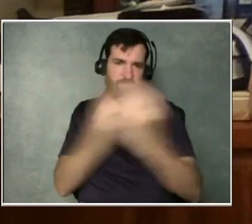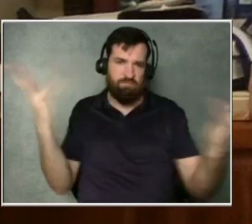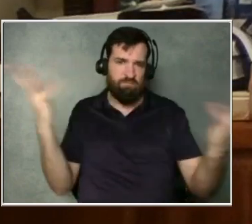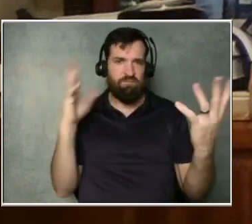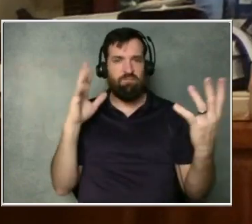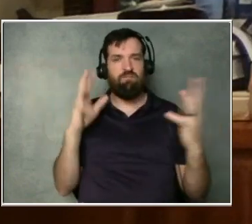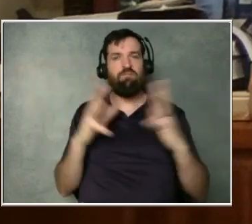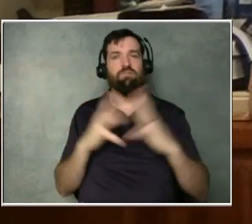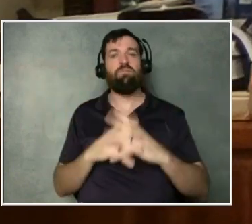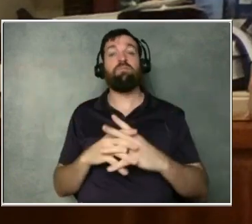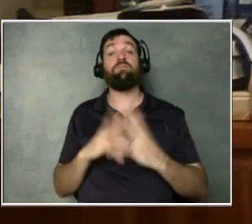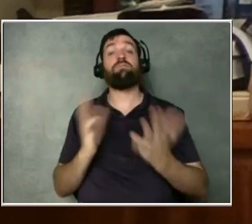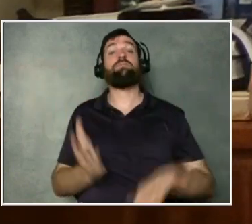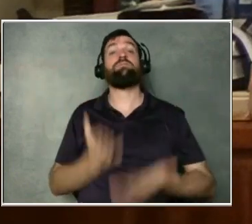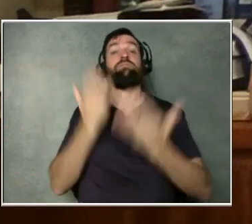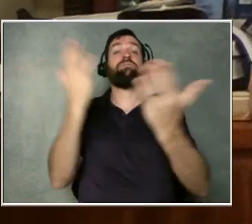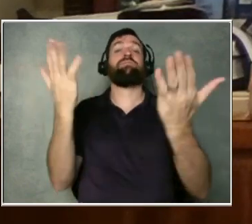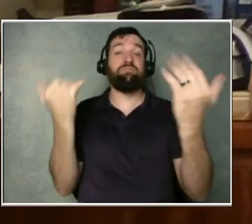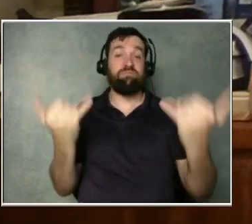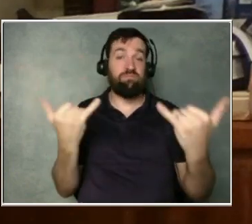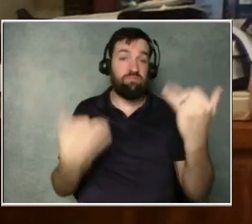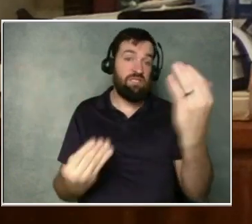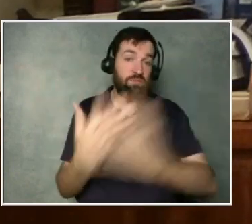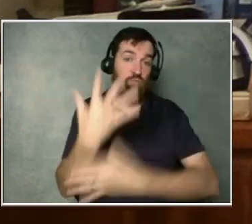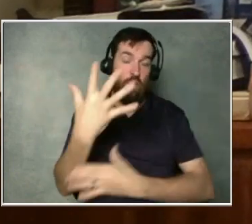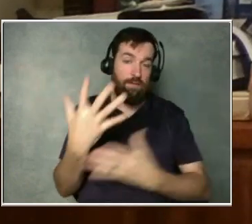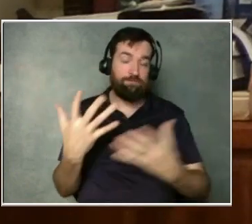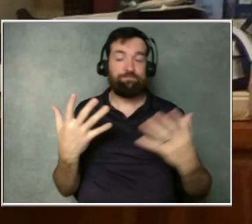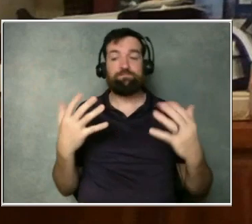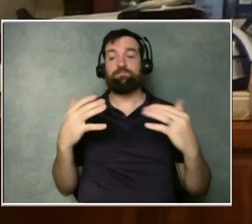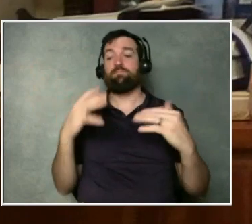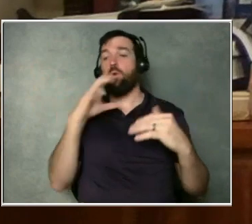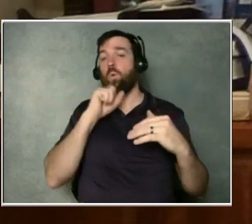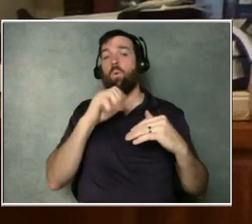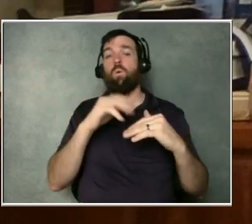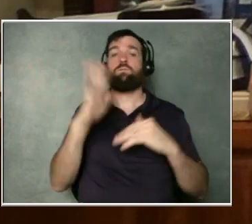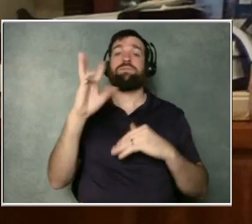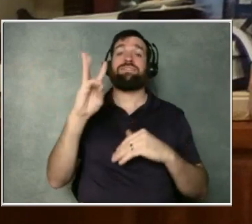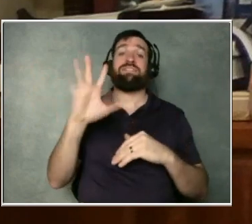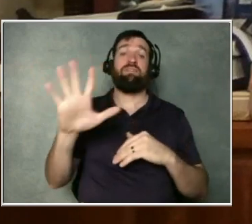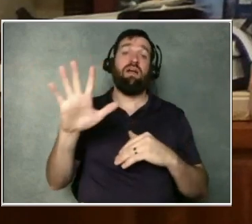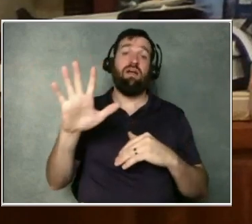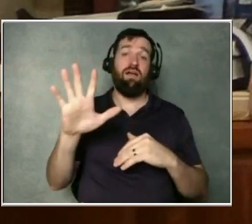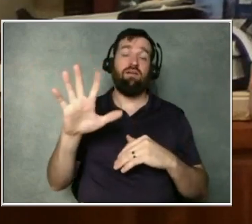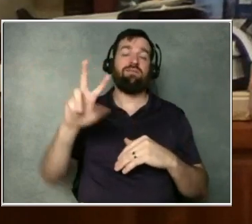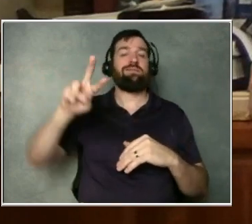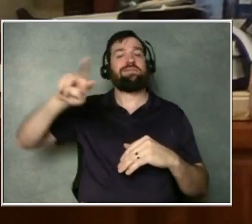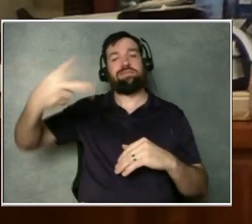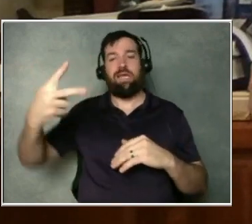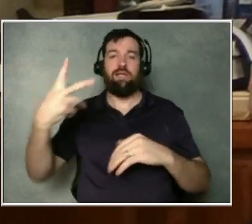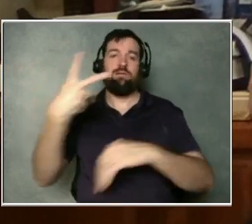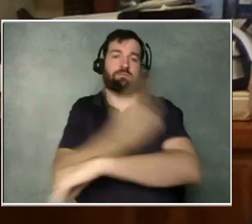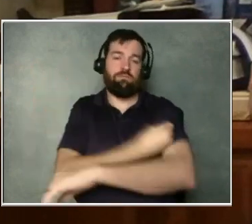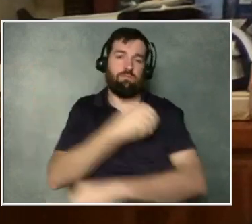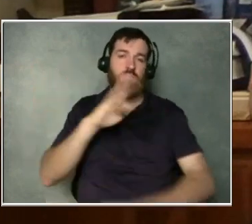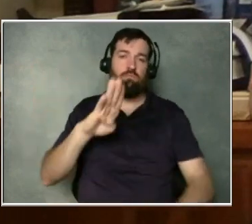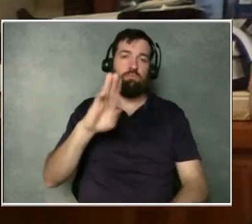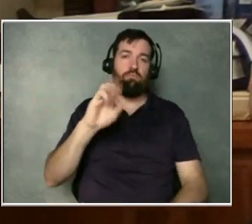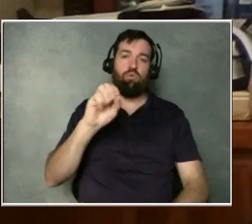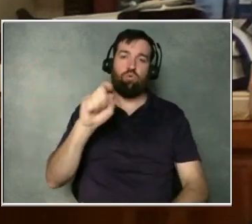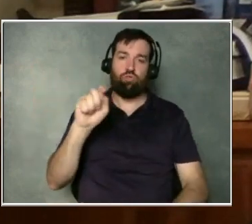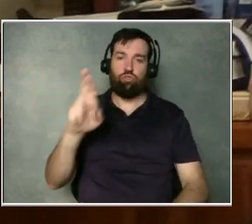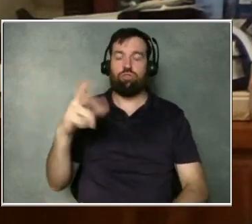information. So the recommendation this spring was that people over the age of 65 get another booster. So I got